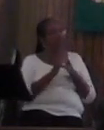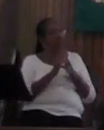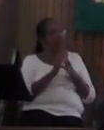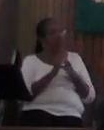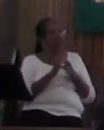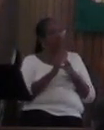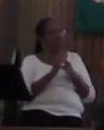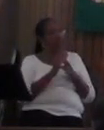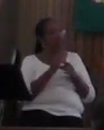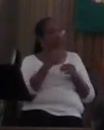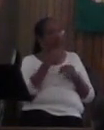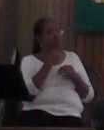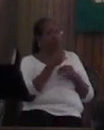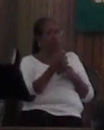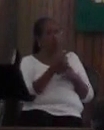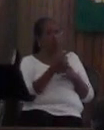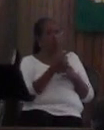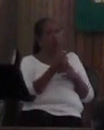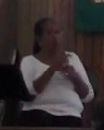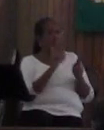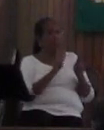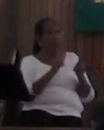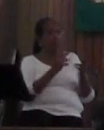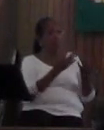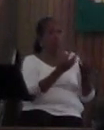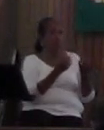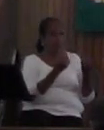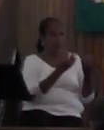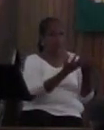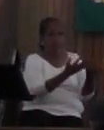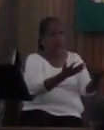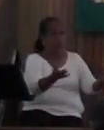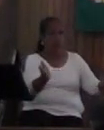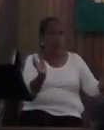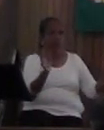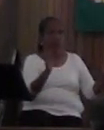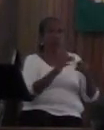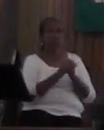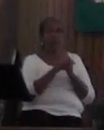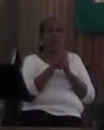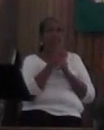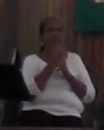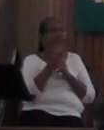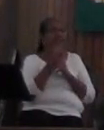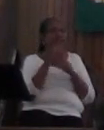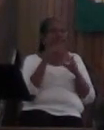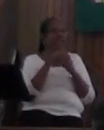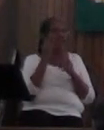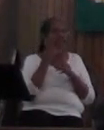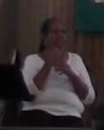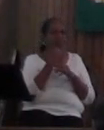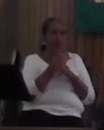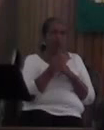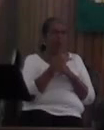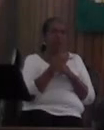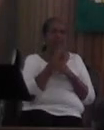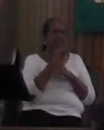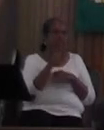to the crowd that not even in Israel had he found someone with such great faith.